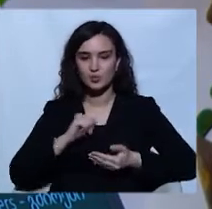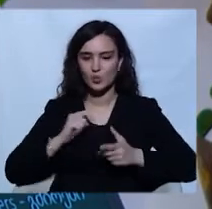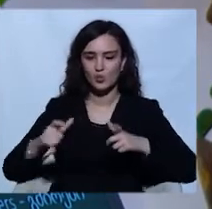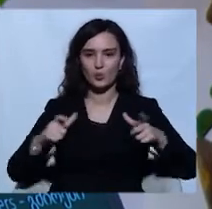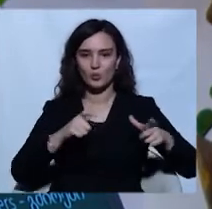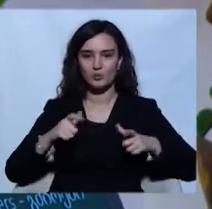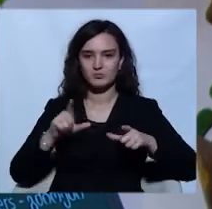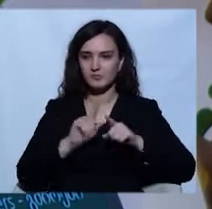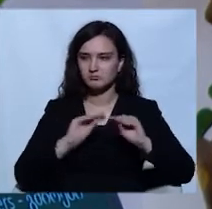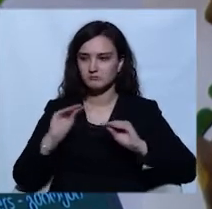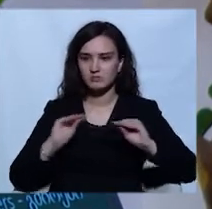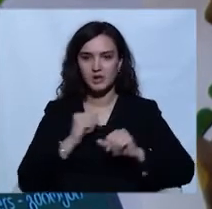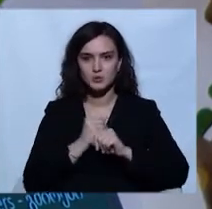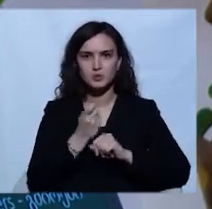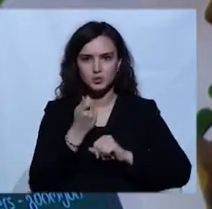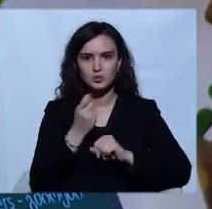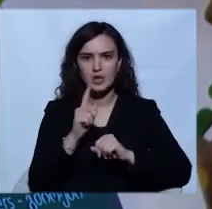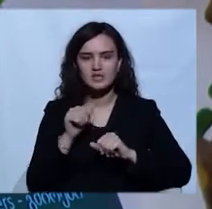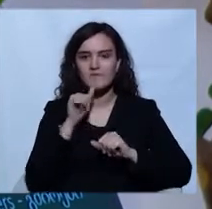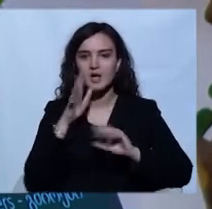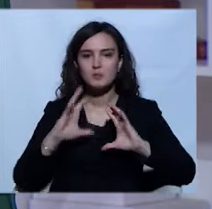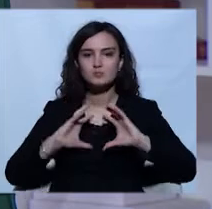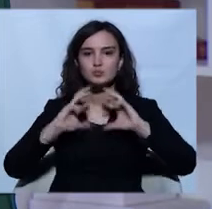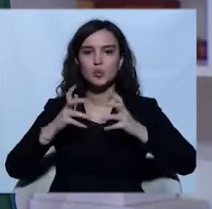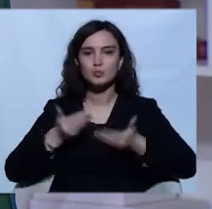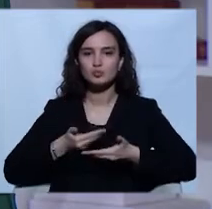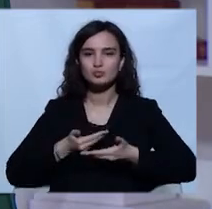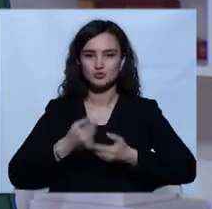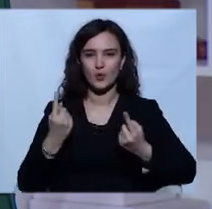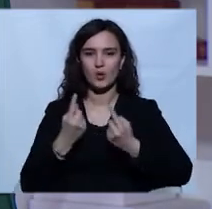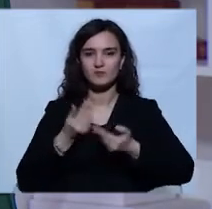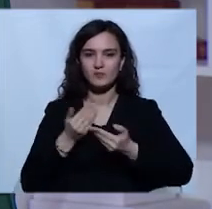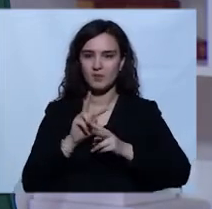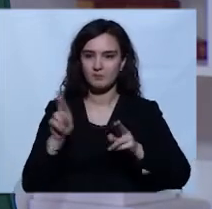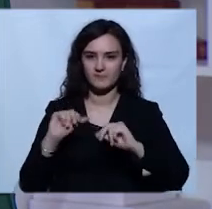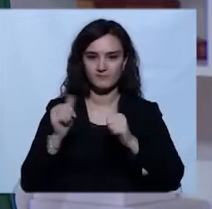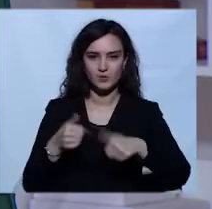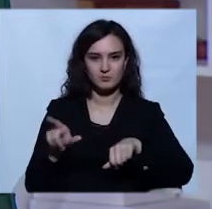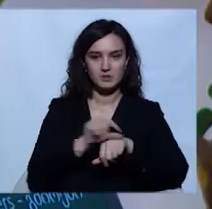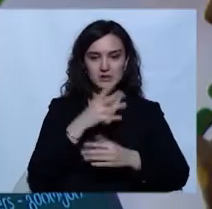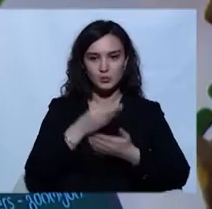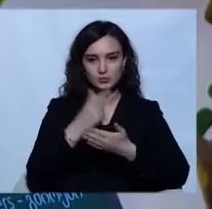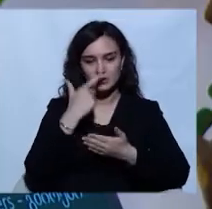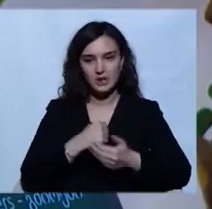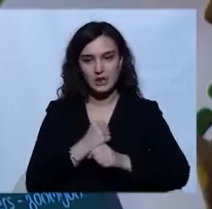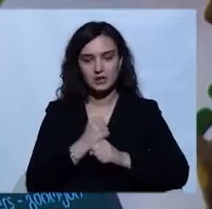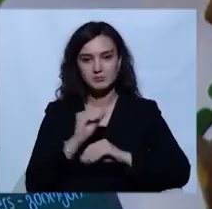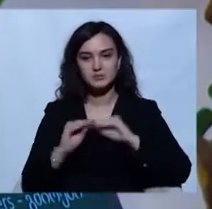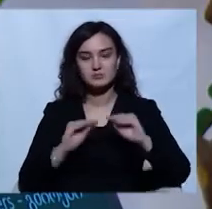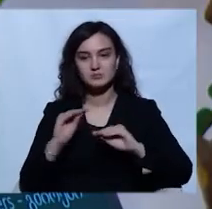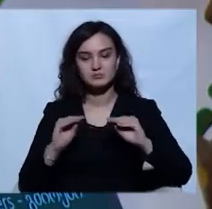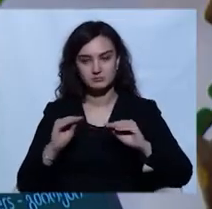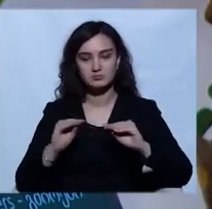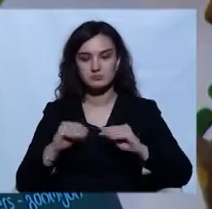He creates a little mini civilization around him, although he's by himself. So he's what we would call